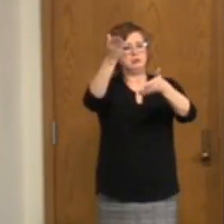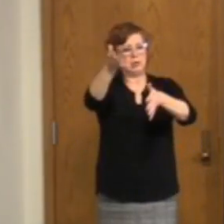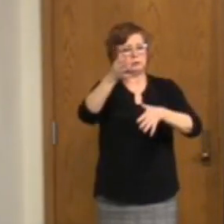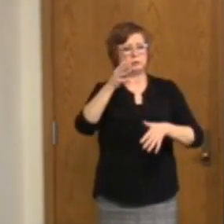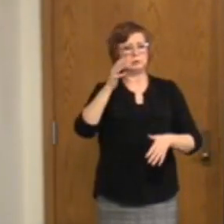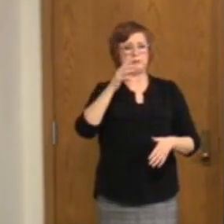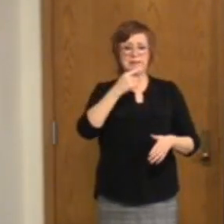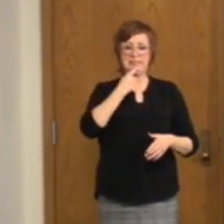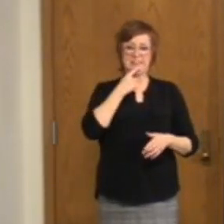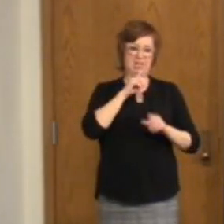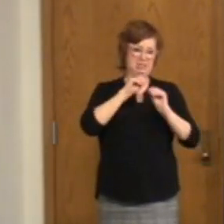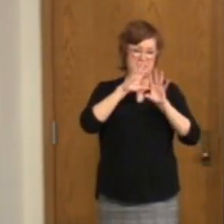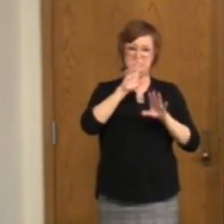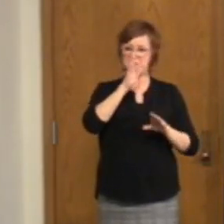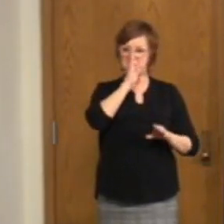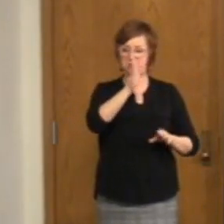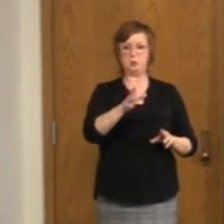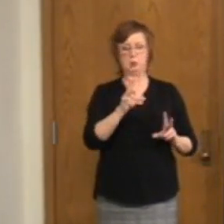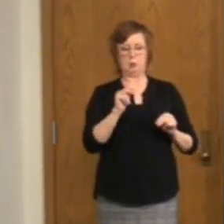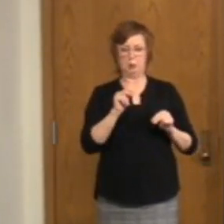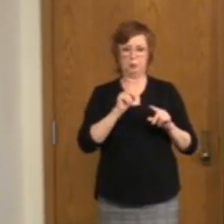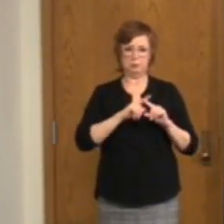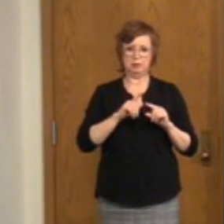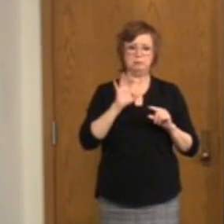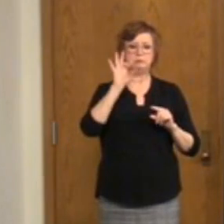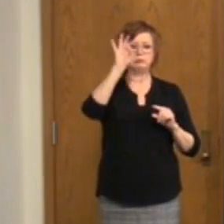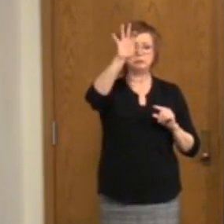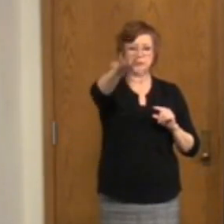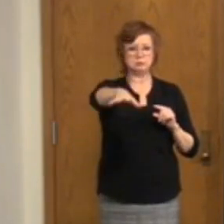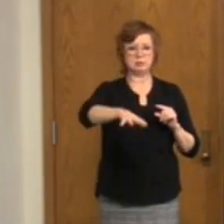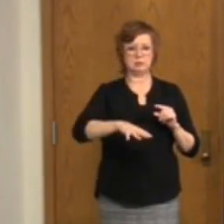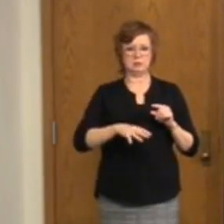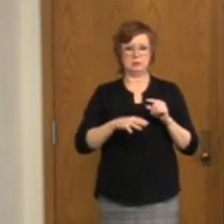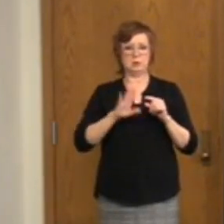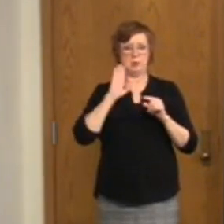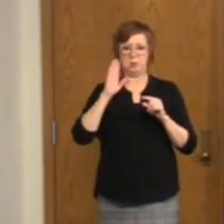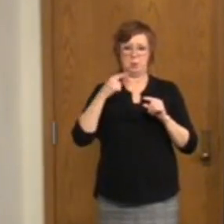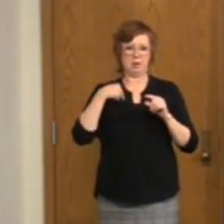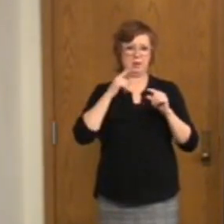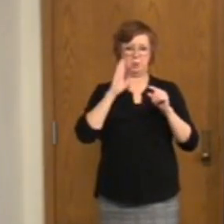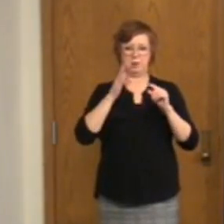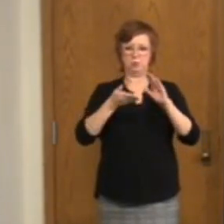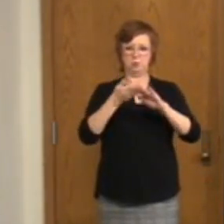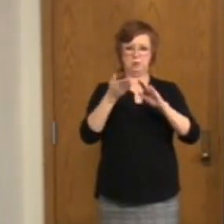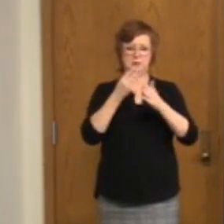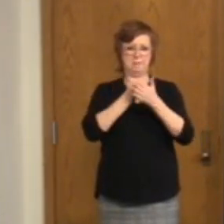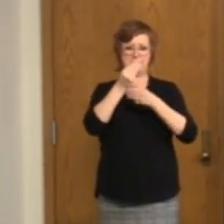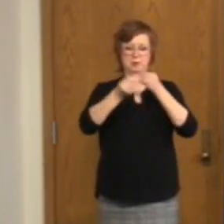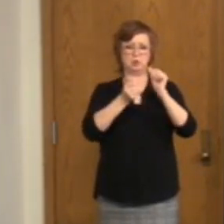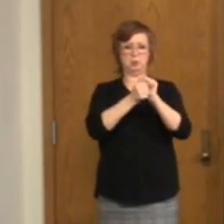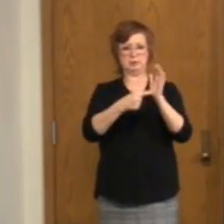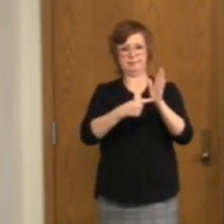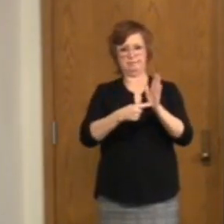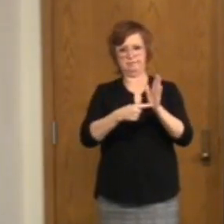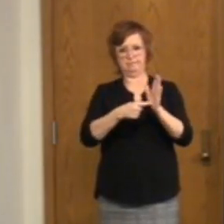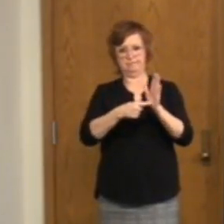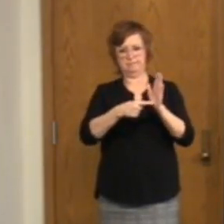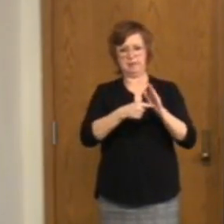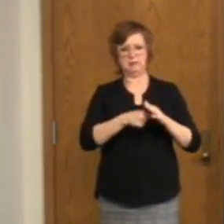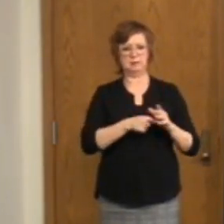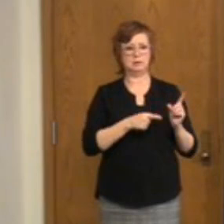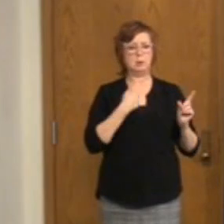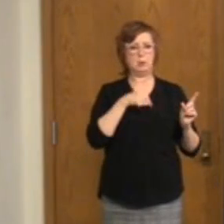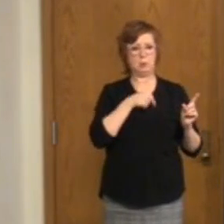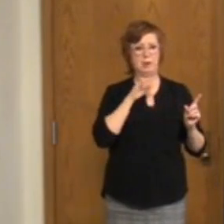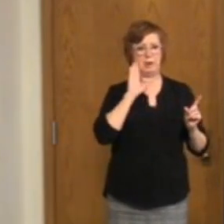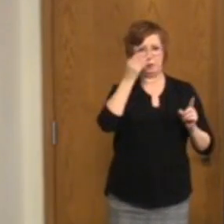for? Well, we'll provide details, obviously, on Budget Day when, with respect to not only this year, but as we traditionally do out